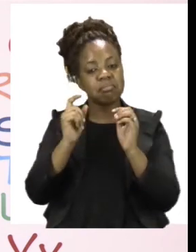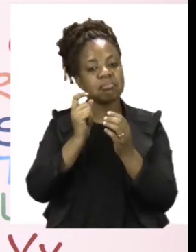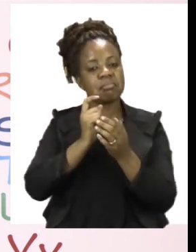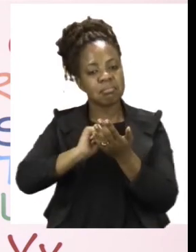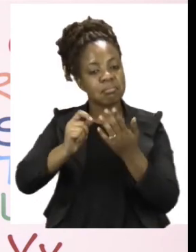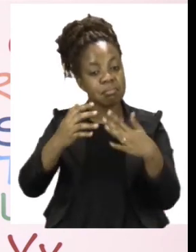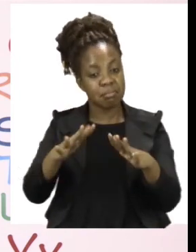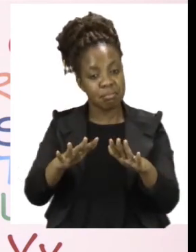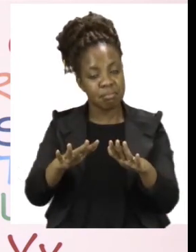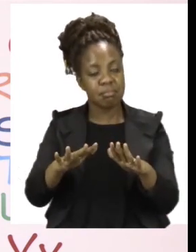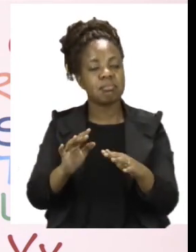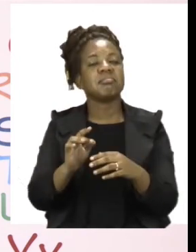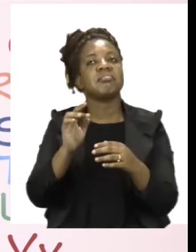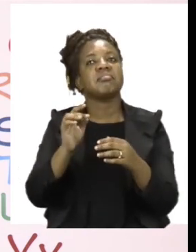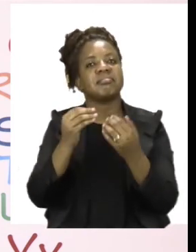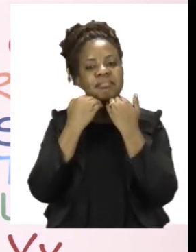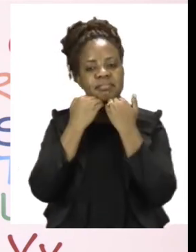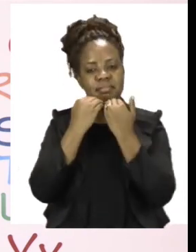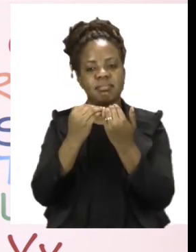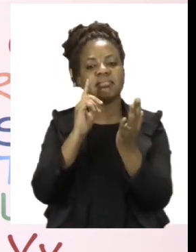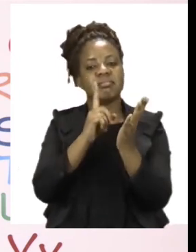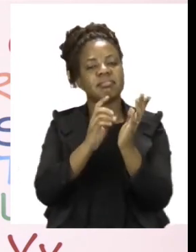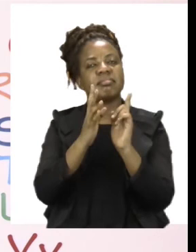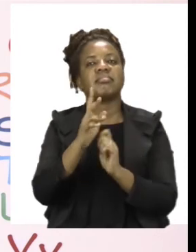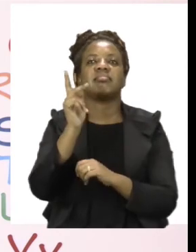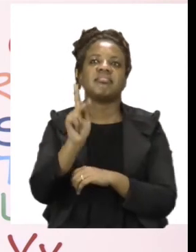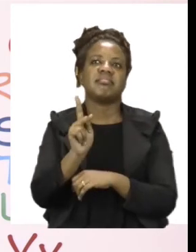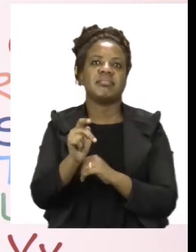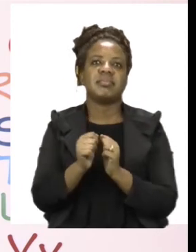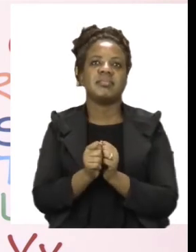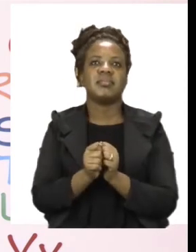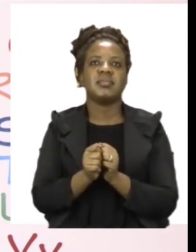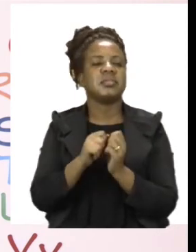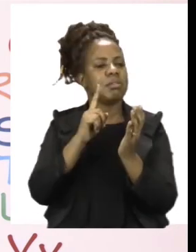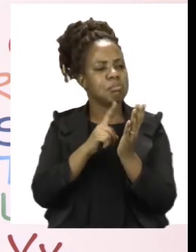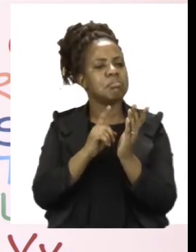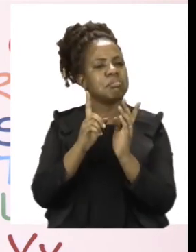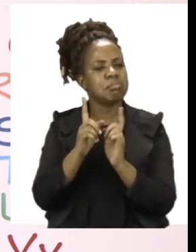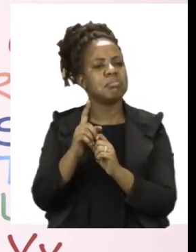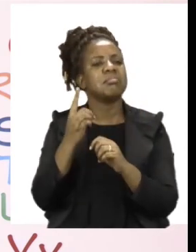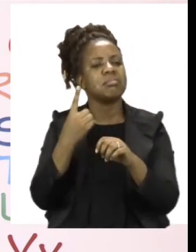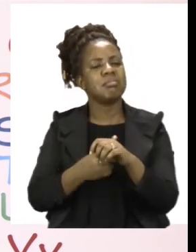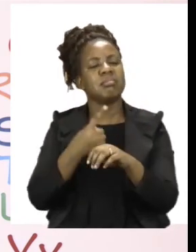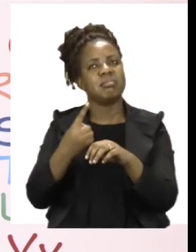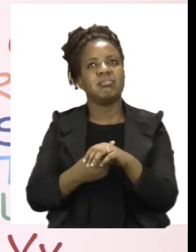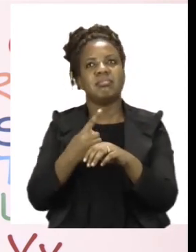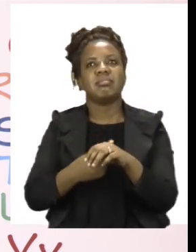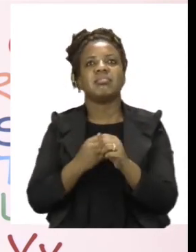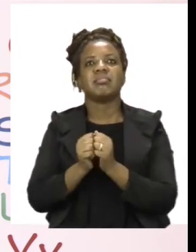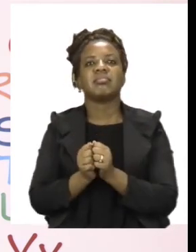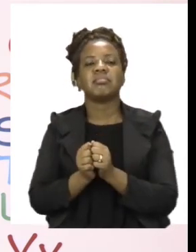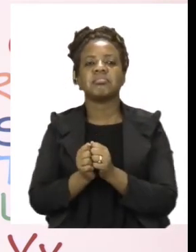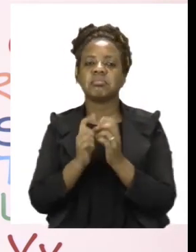to sanitize. Make sure that you make sanitizing a regular thing. But if you do not have